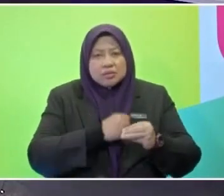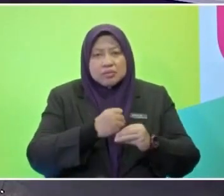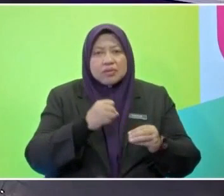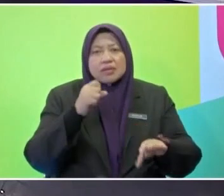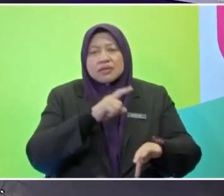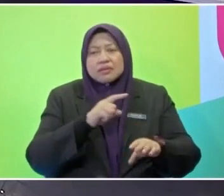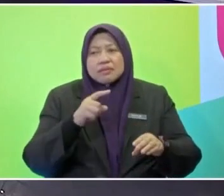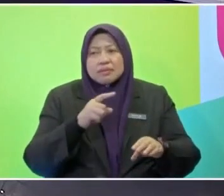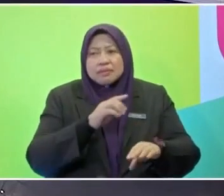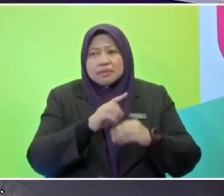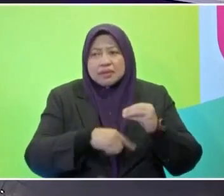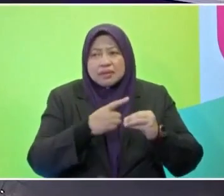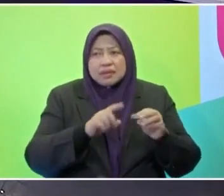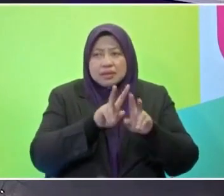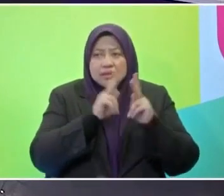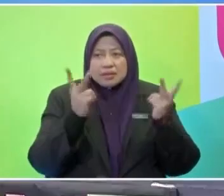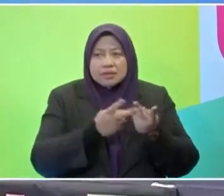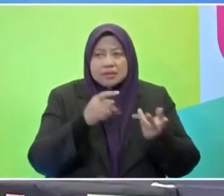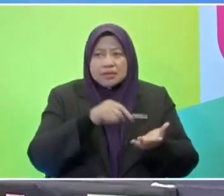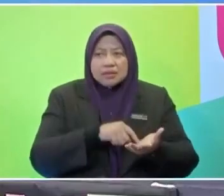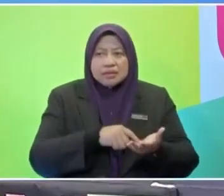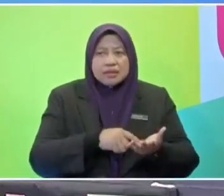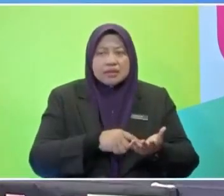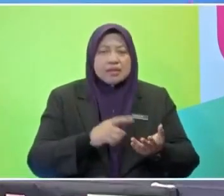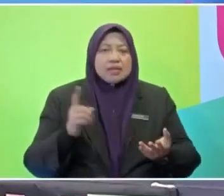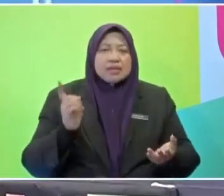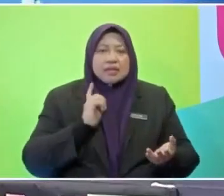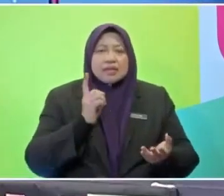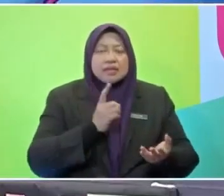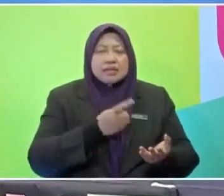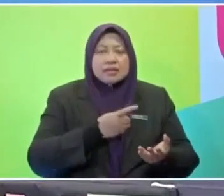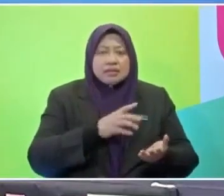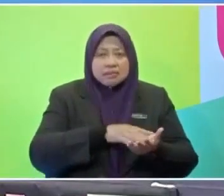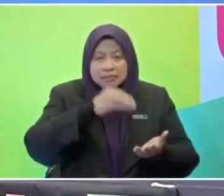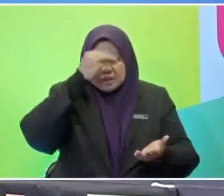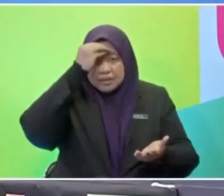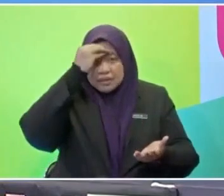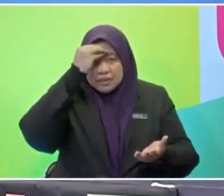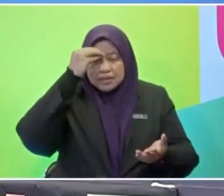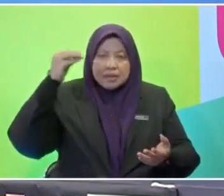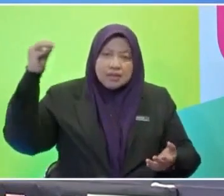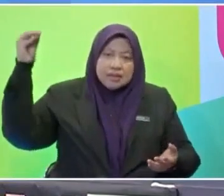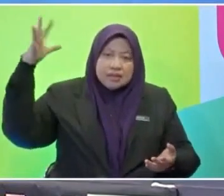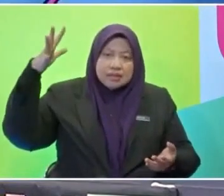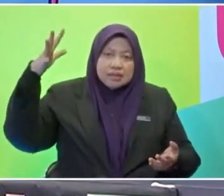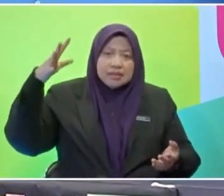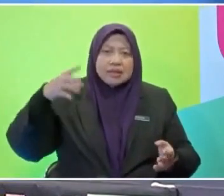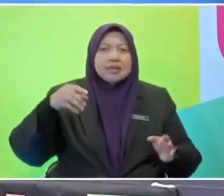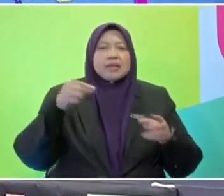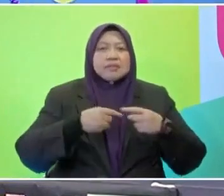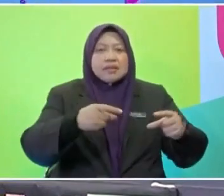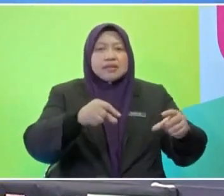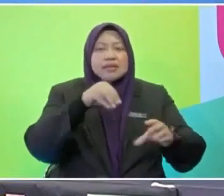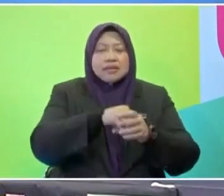So what we have learned today is we have mastered the first property of light, which is light travels in a straight line. Mm-hmm.